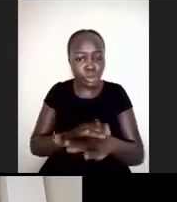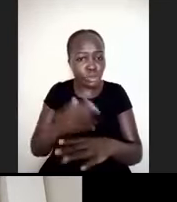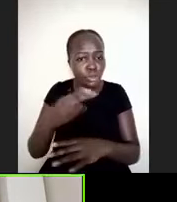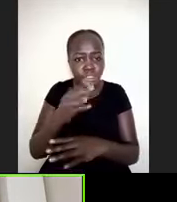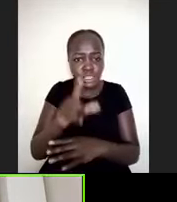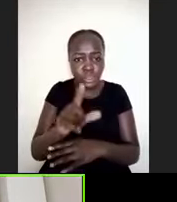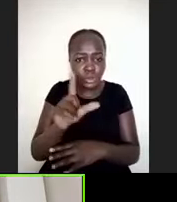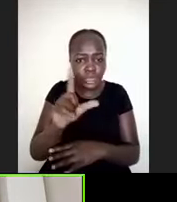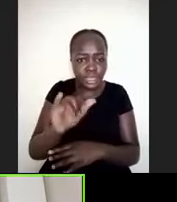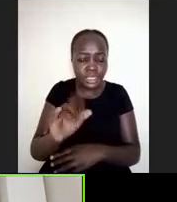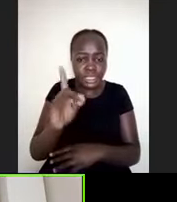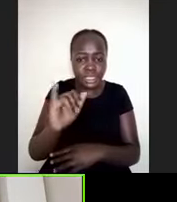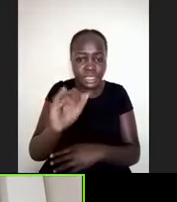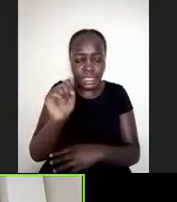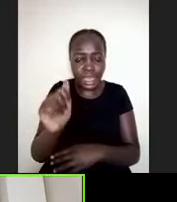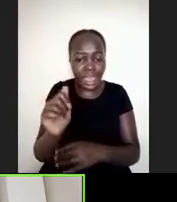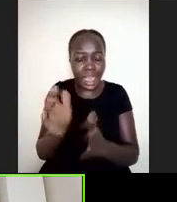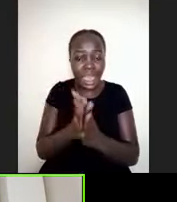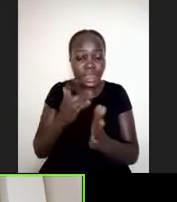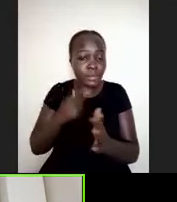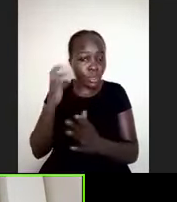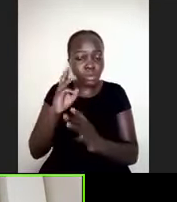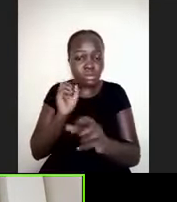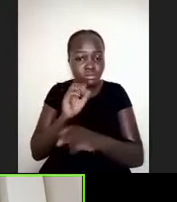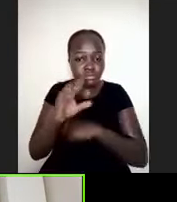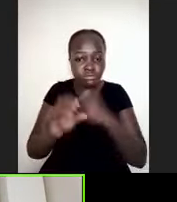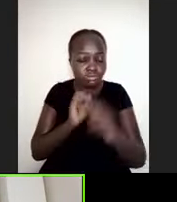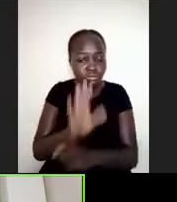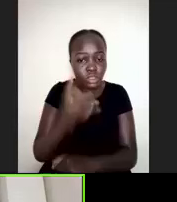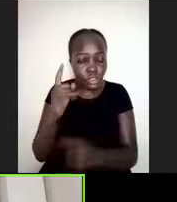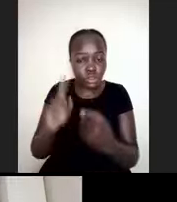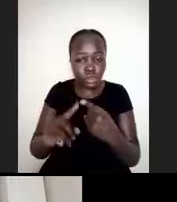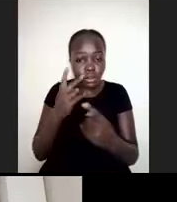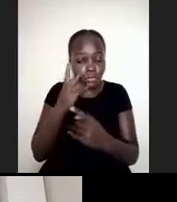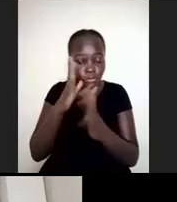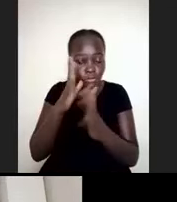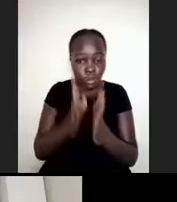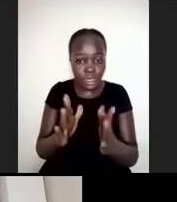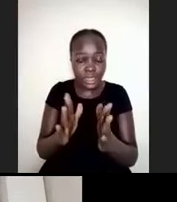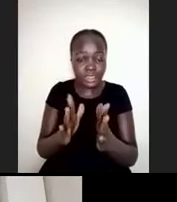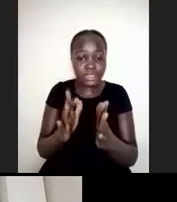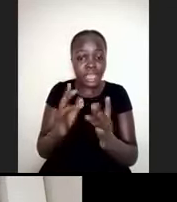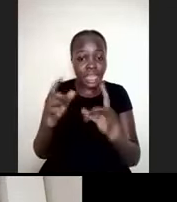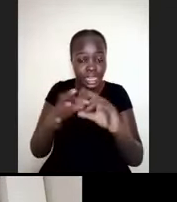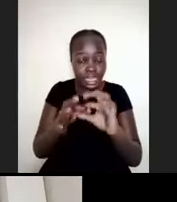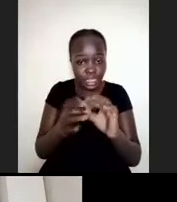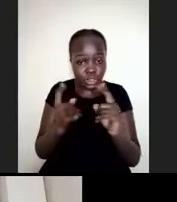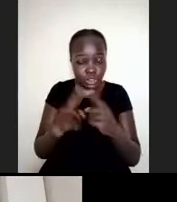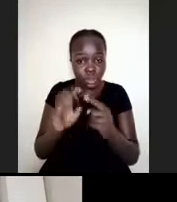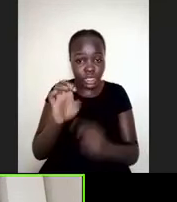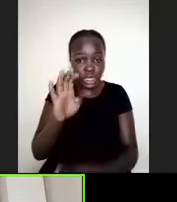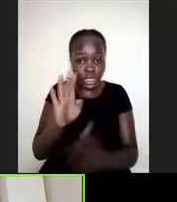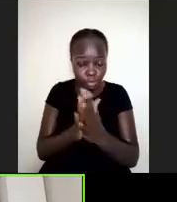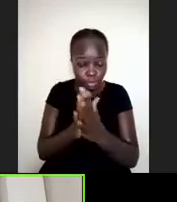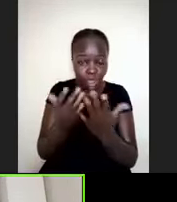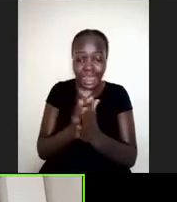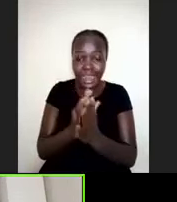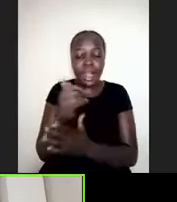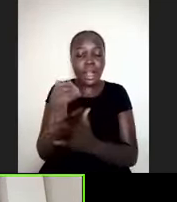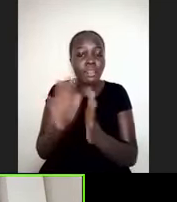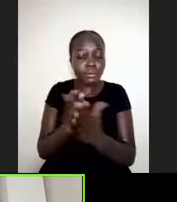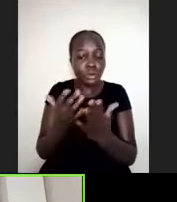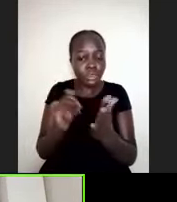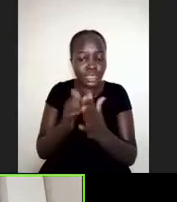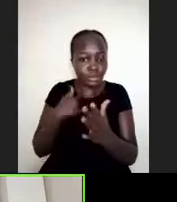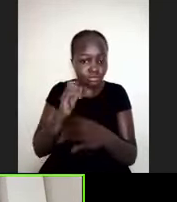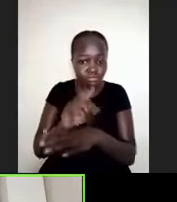here. And I'm going to post for our viewers the link to the ebook and also the other books which I had earlier posted to them, but I'll